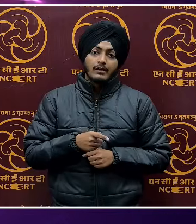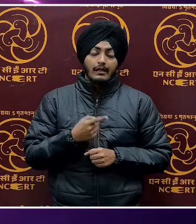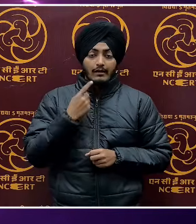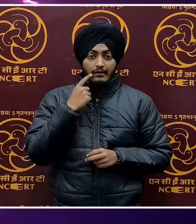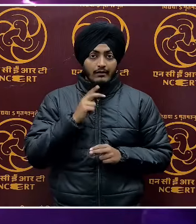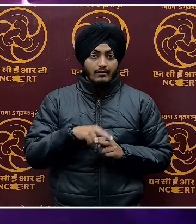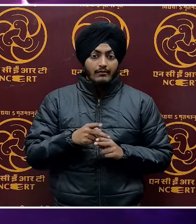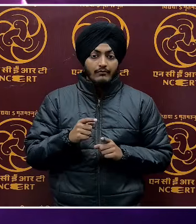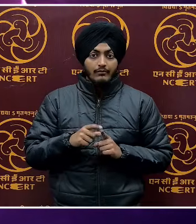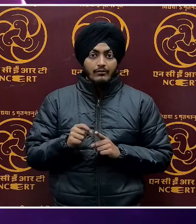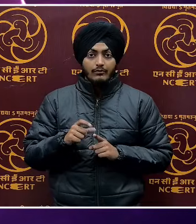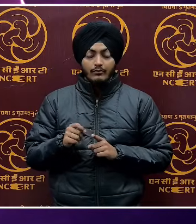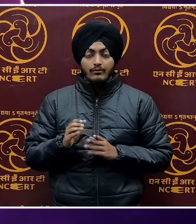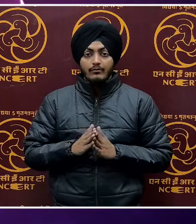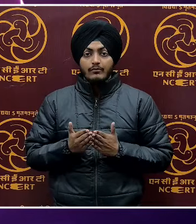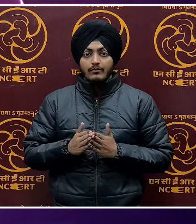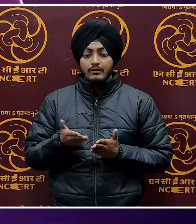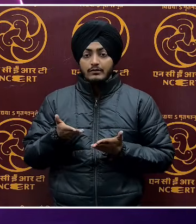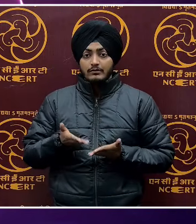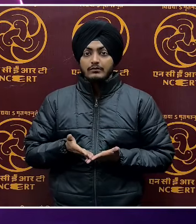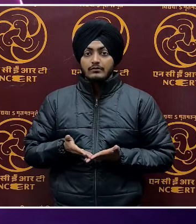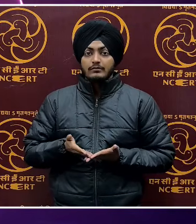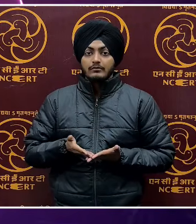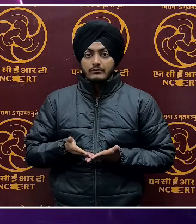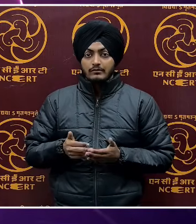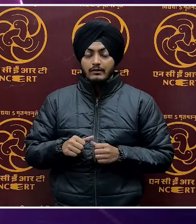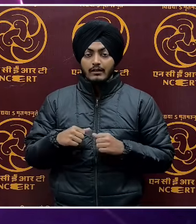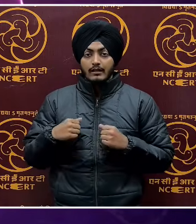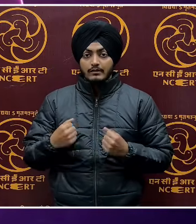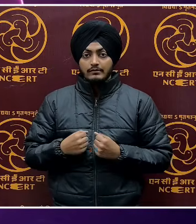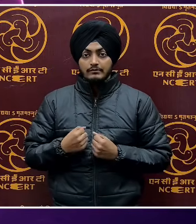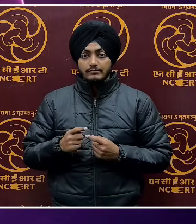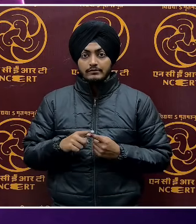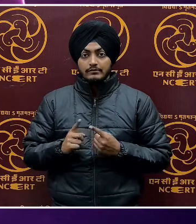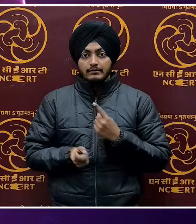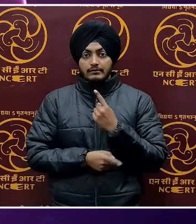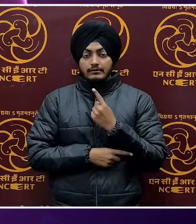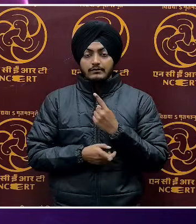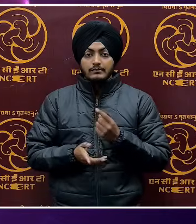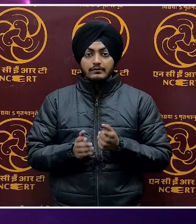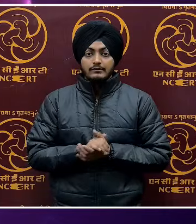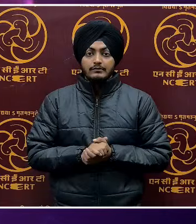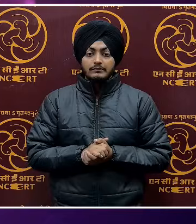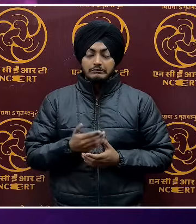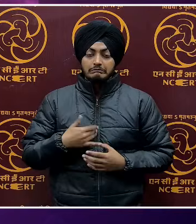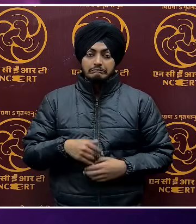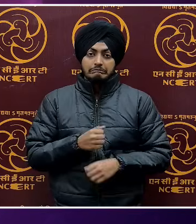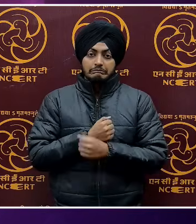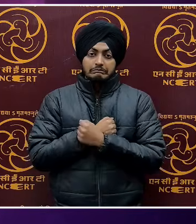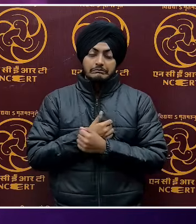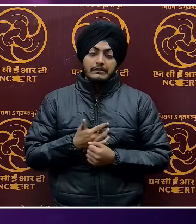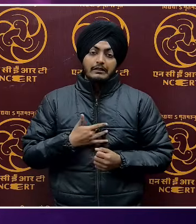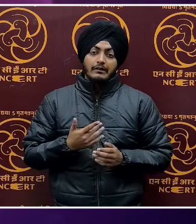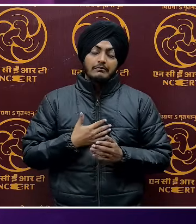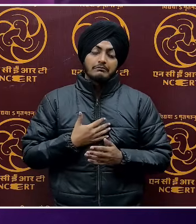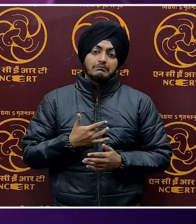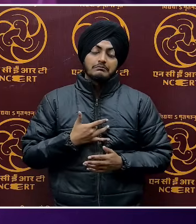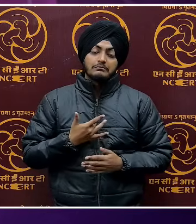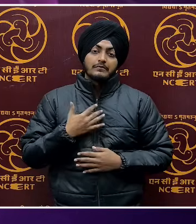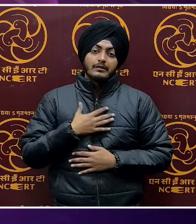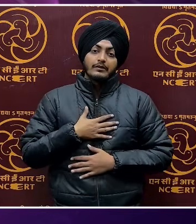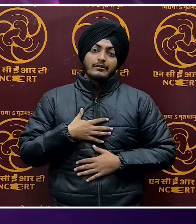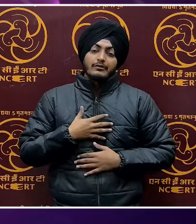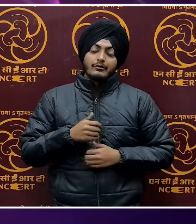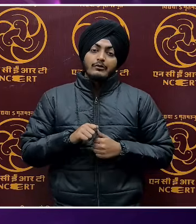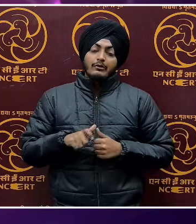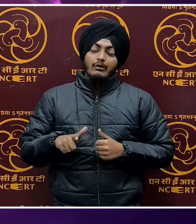can do it in the book also. So this was the activity and the last activity. Ma'am, that's lovely. I enjoyed all the activities.